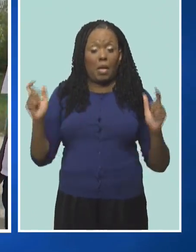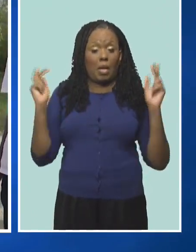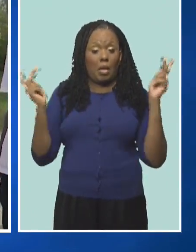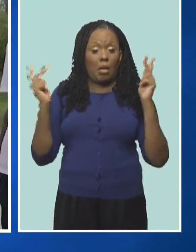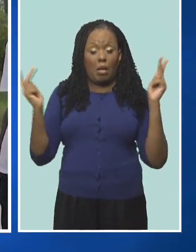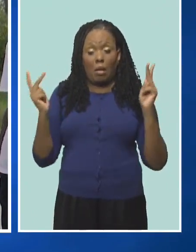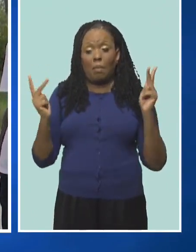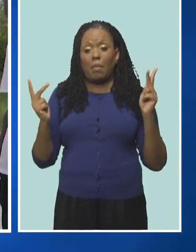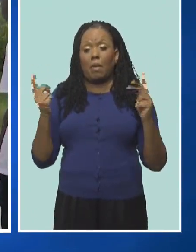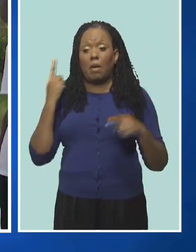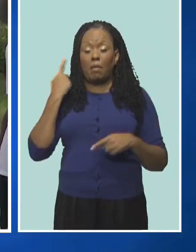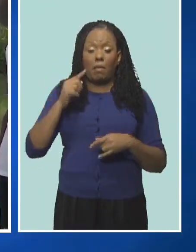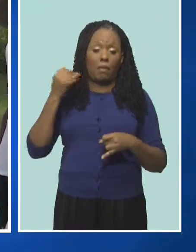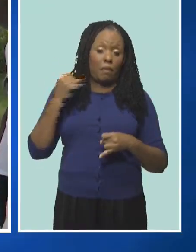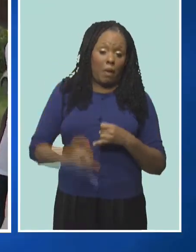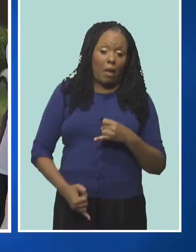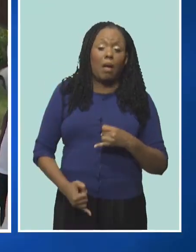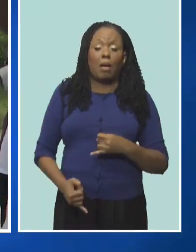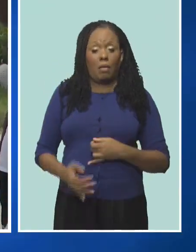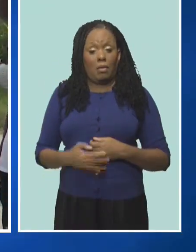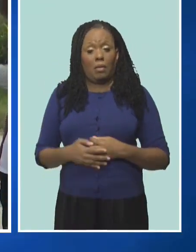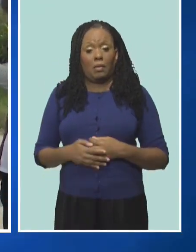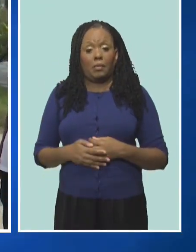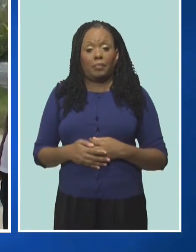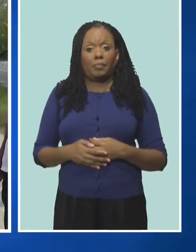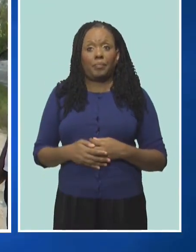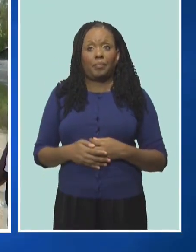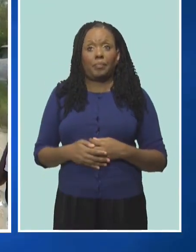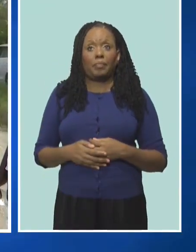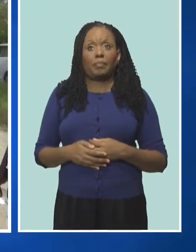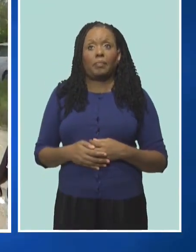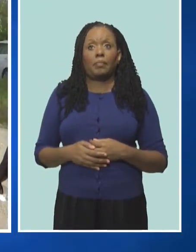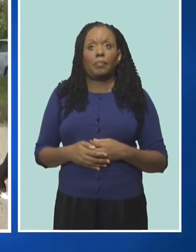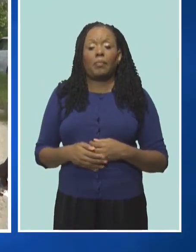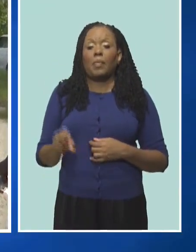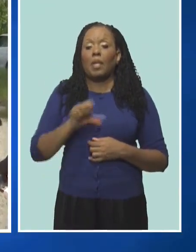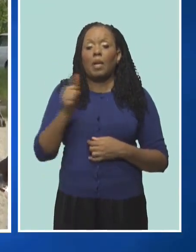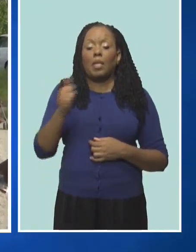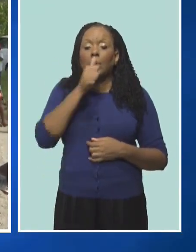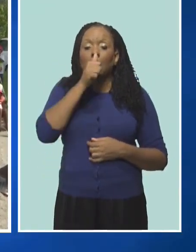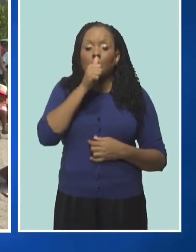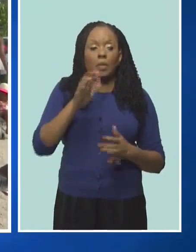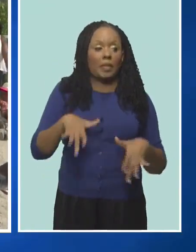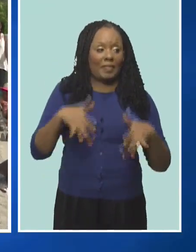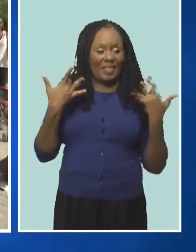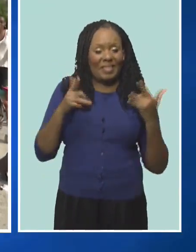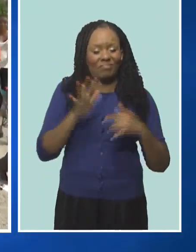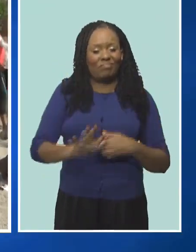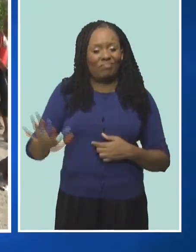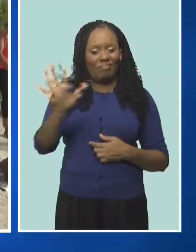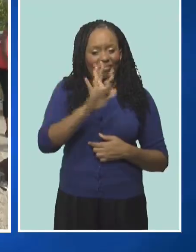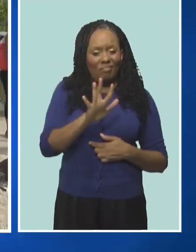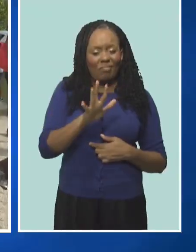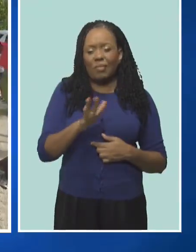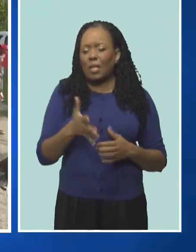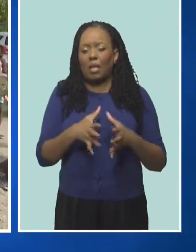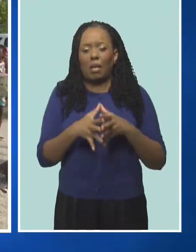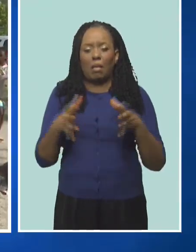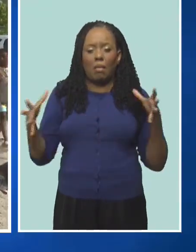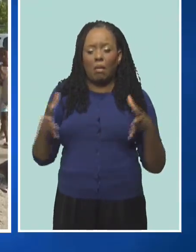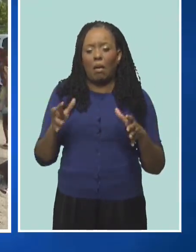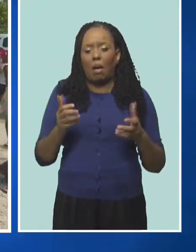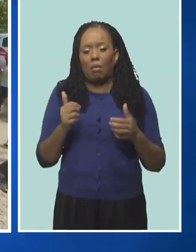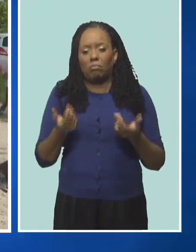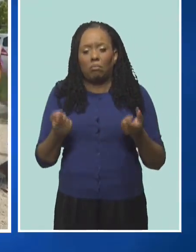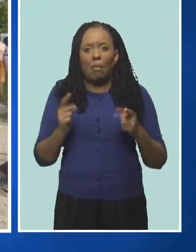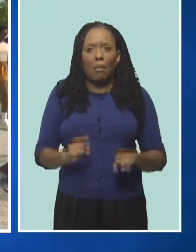the entire season. That is the formal season. There are many private events also happening over this entire weekend and more to